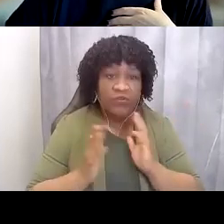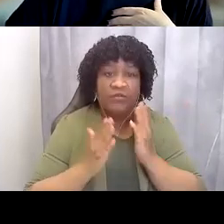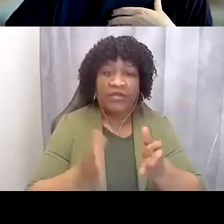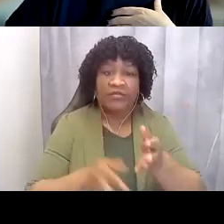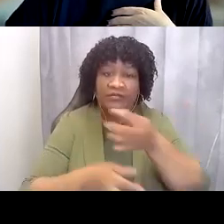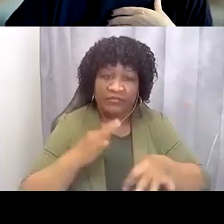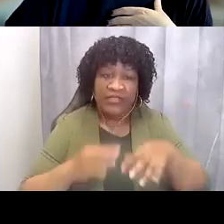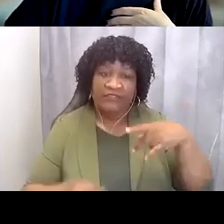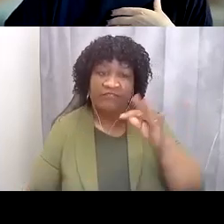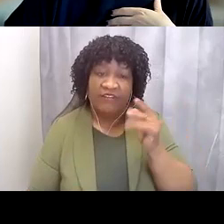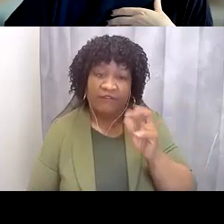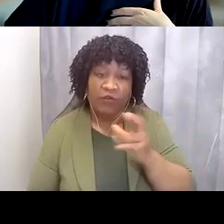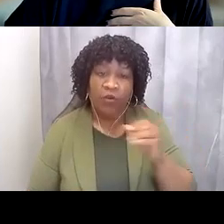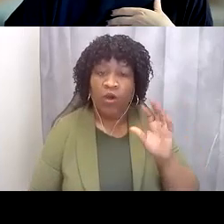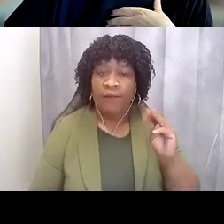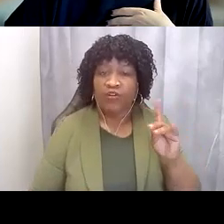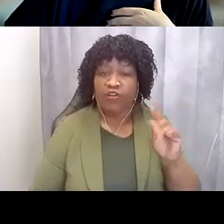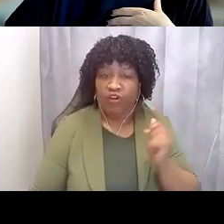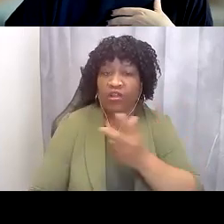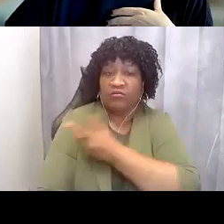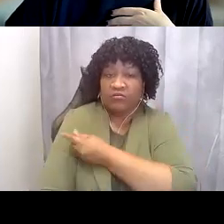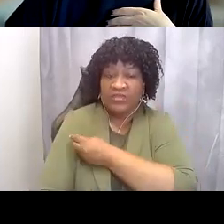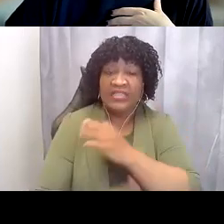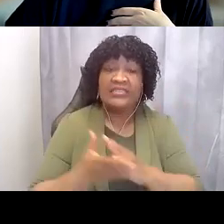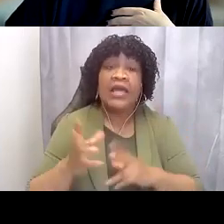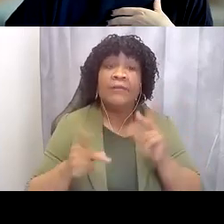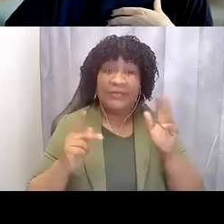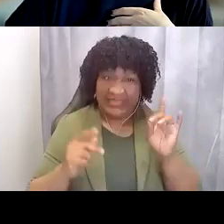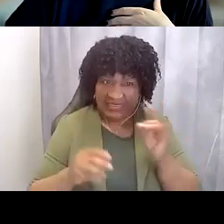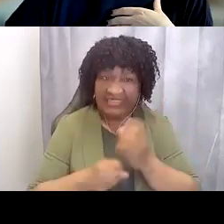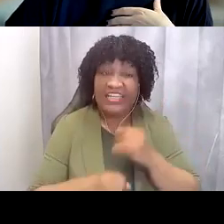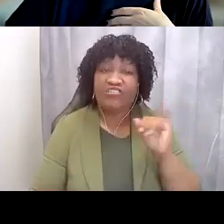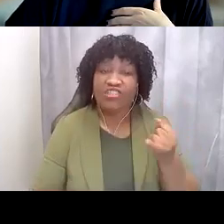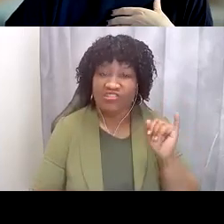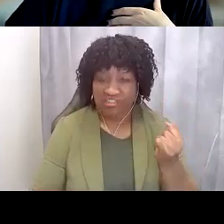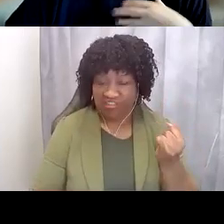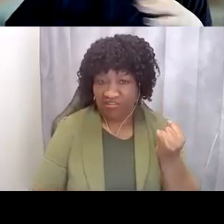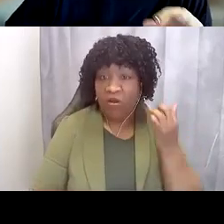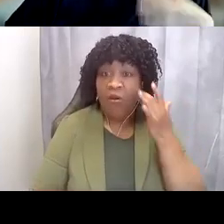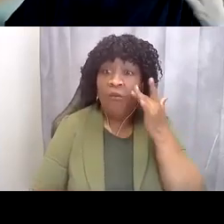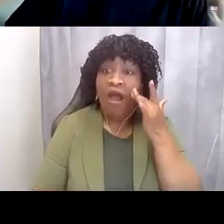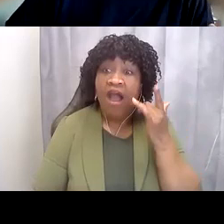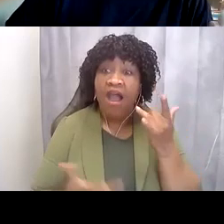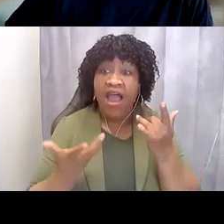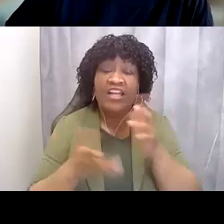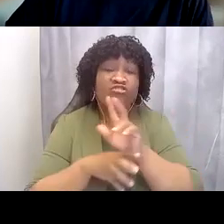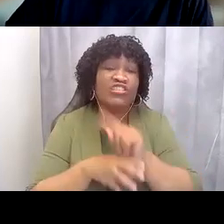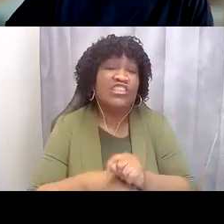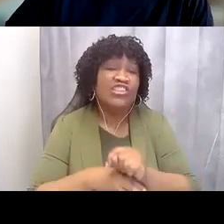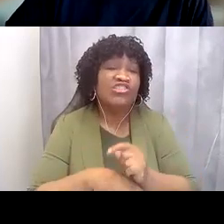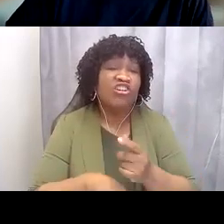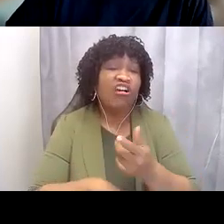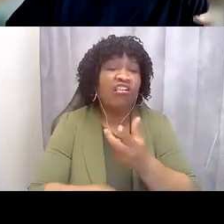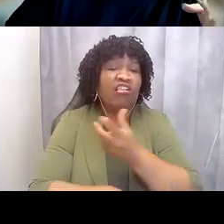Pfizer or Moderna. I know some people got Johnson & Johnson because it was sort of the more traditional vaccine